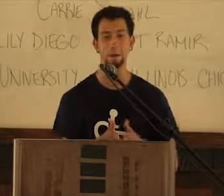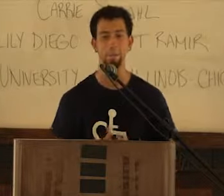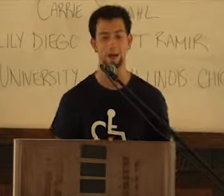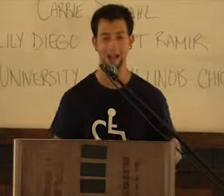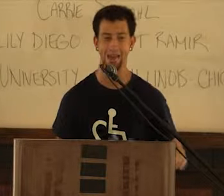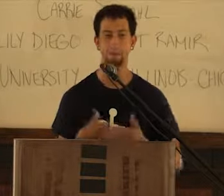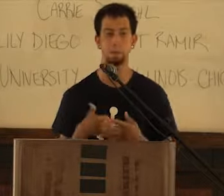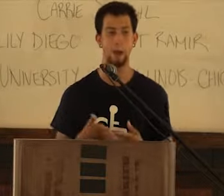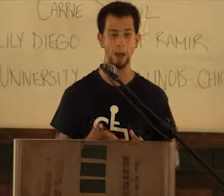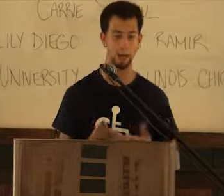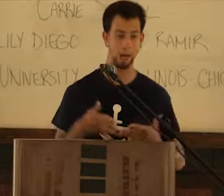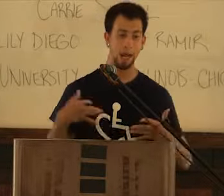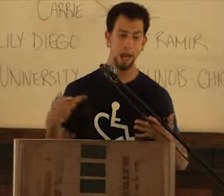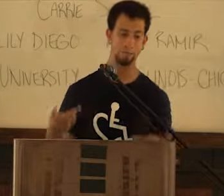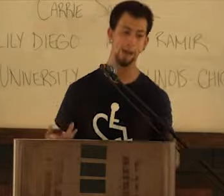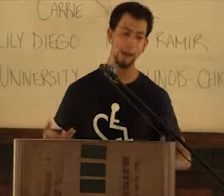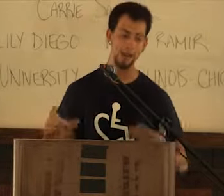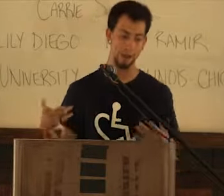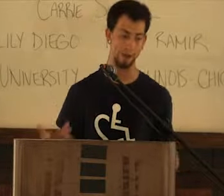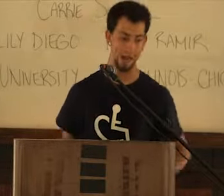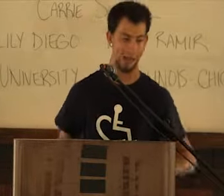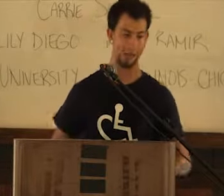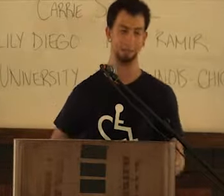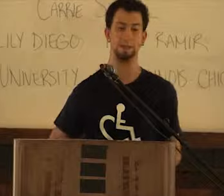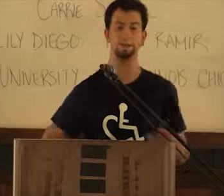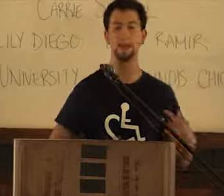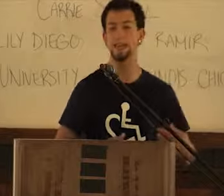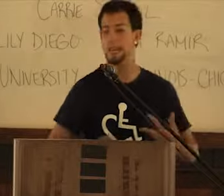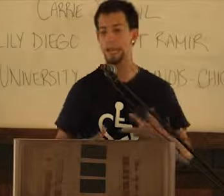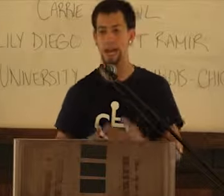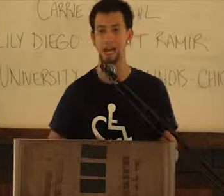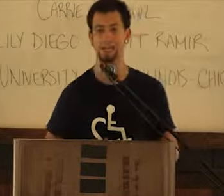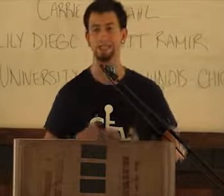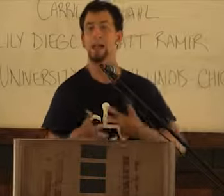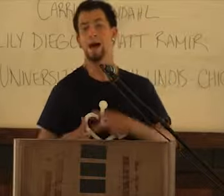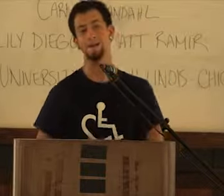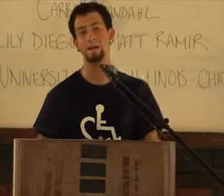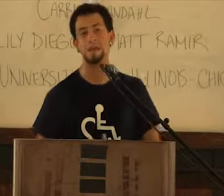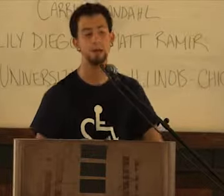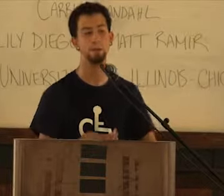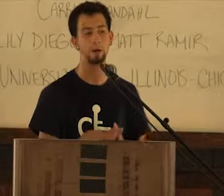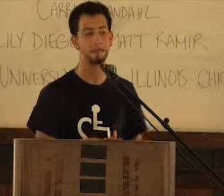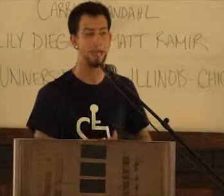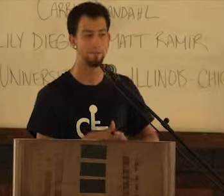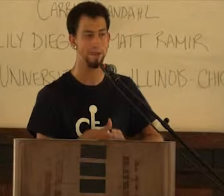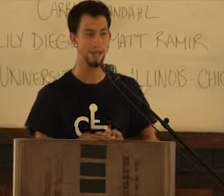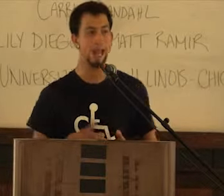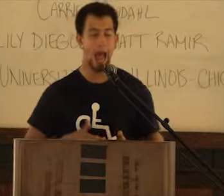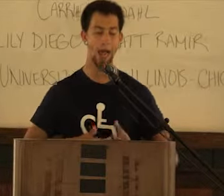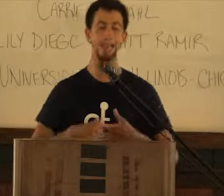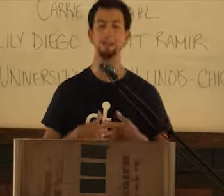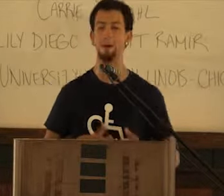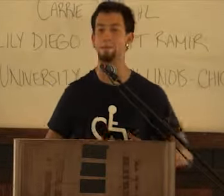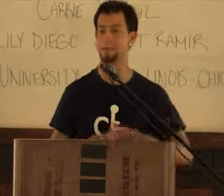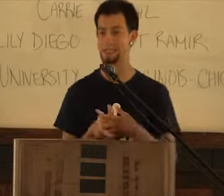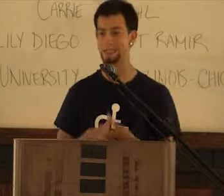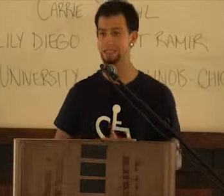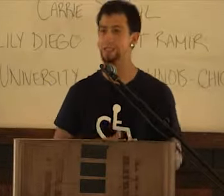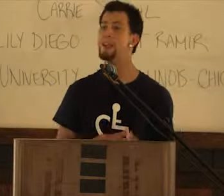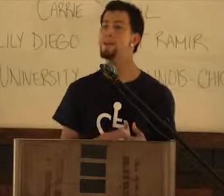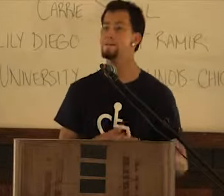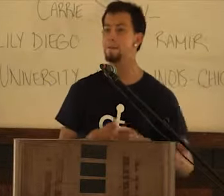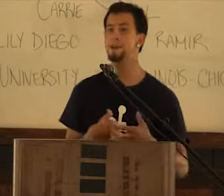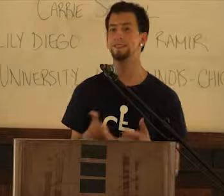I'm a cripple. I have a reminder embedded in my hands, embedded in the eyes of every new person I meet, and in the